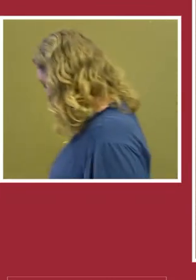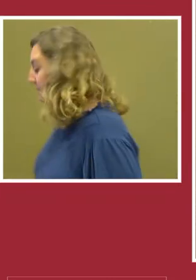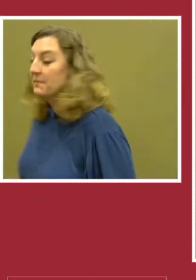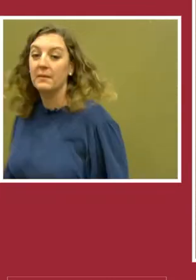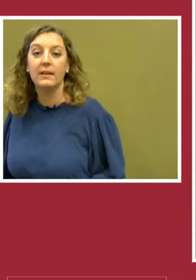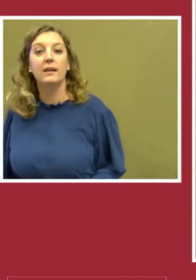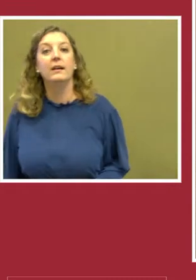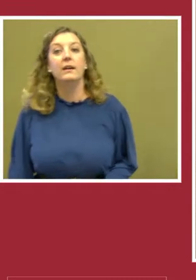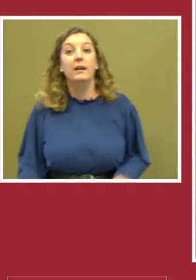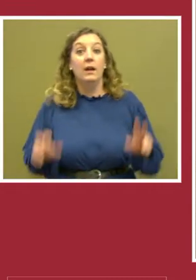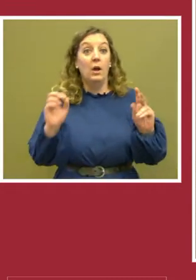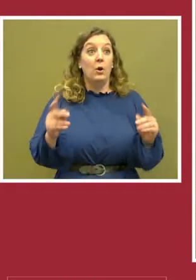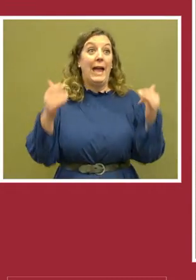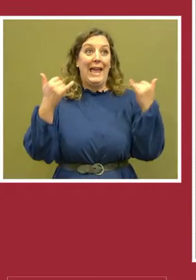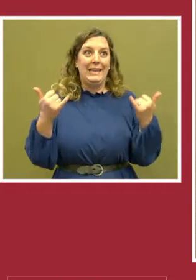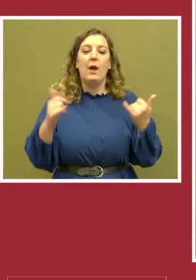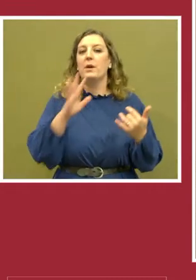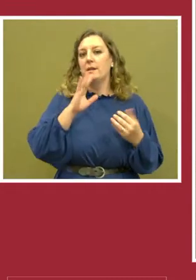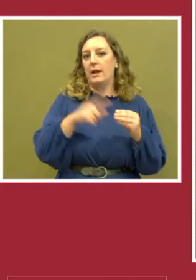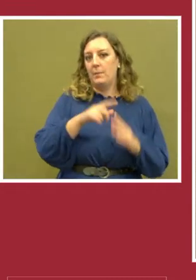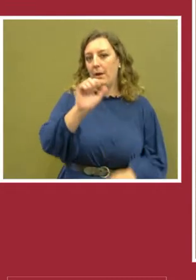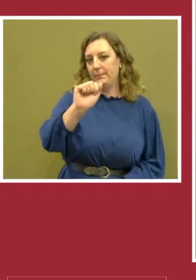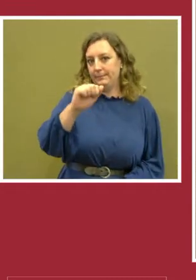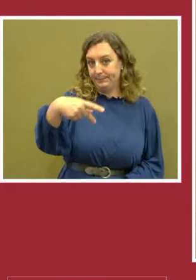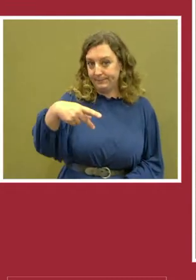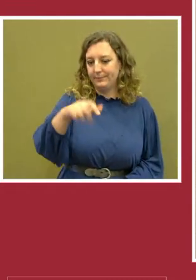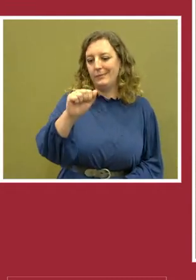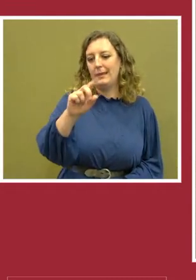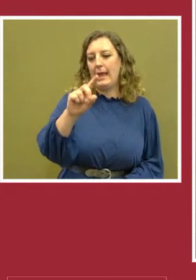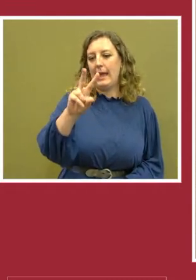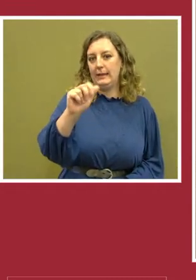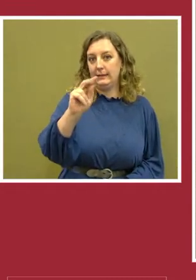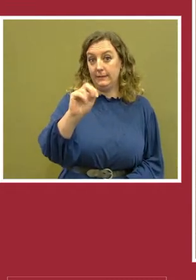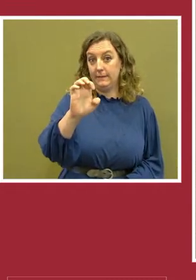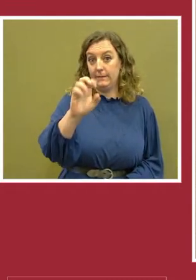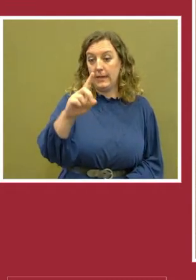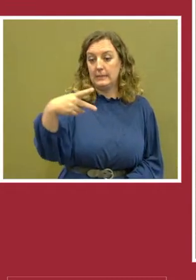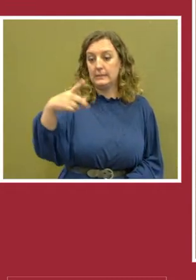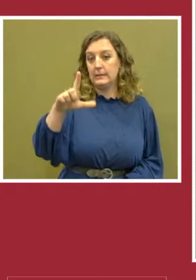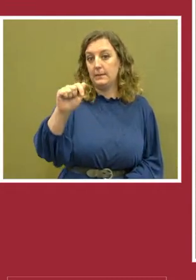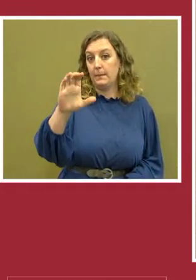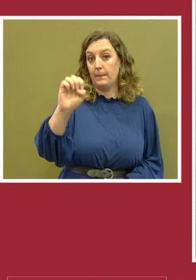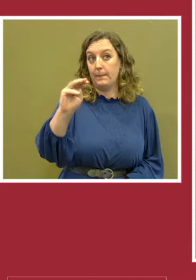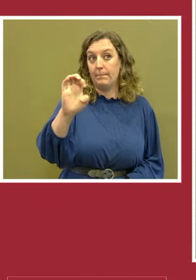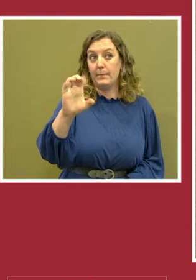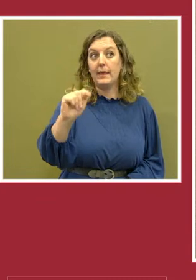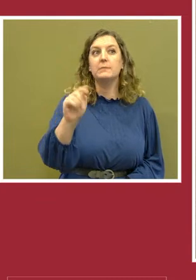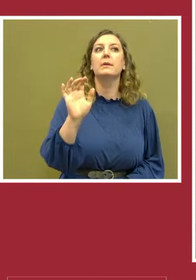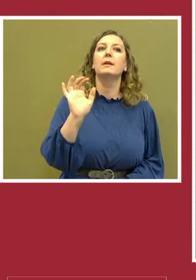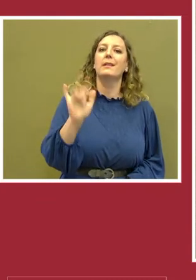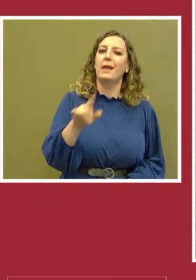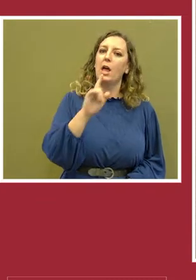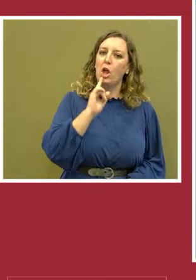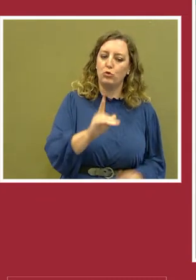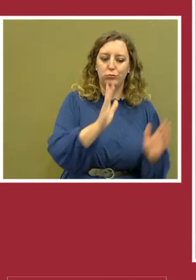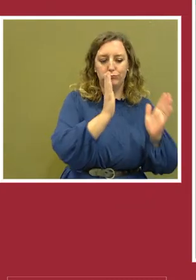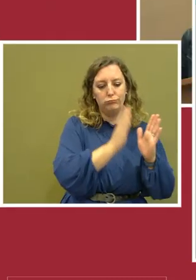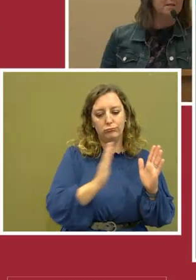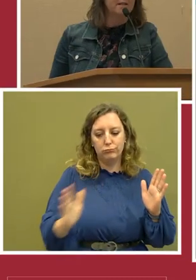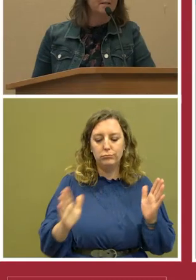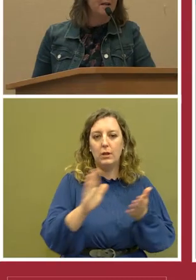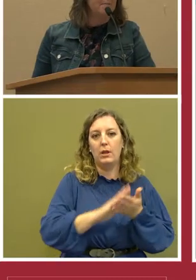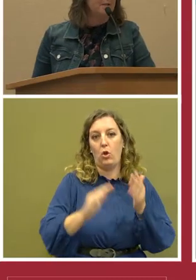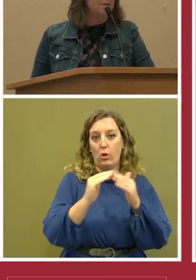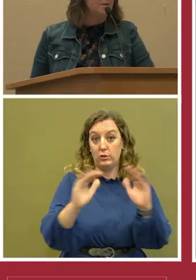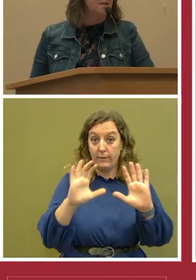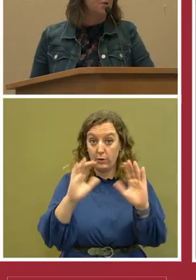start diving into advanced placement. So advanced placement is really a series of college-level courses